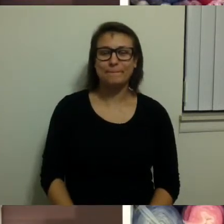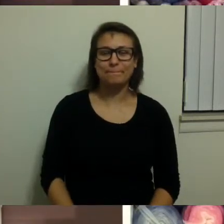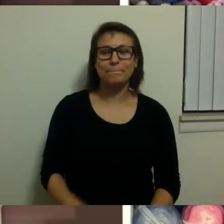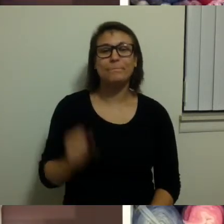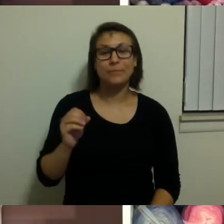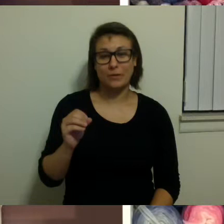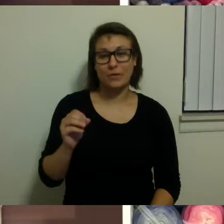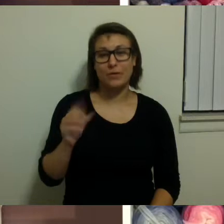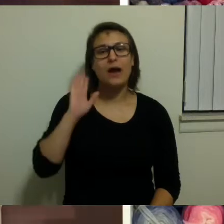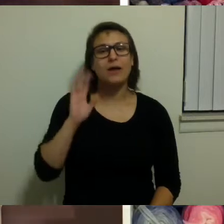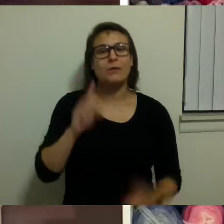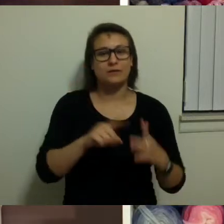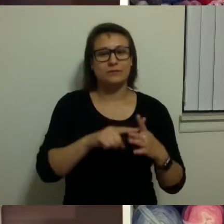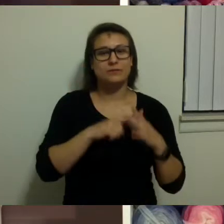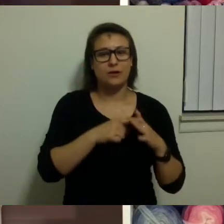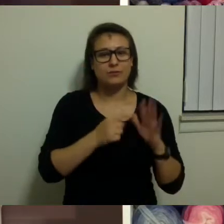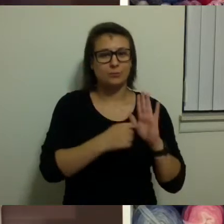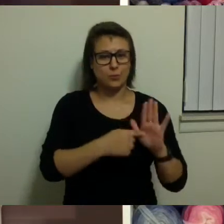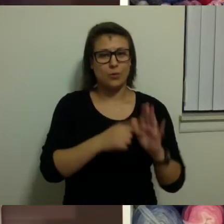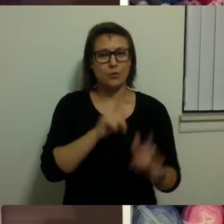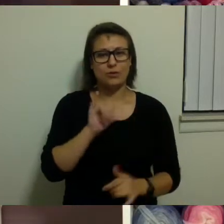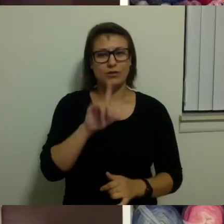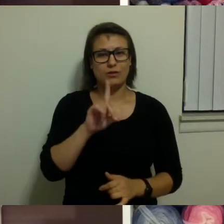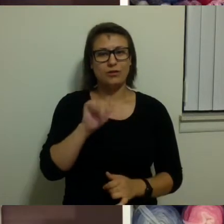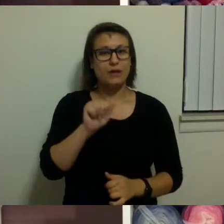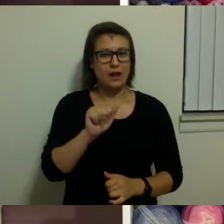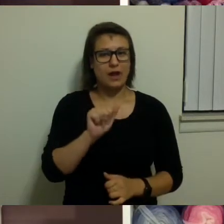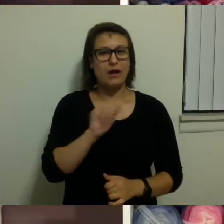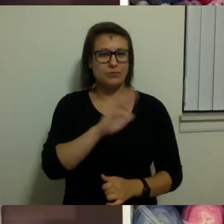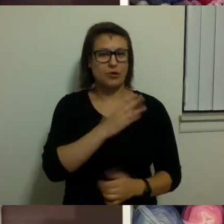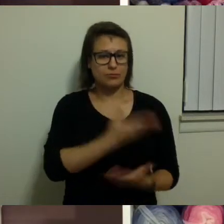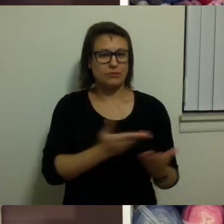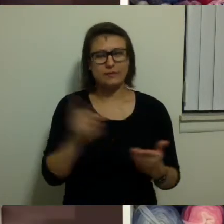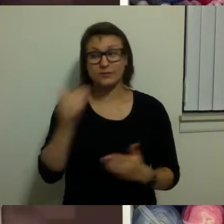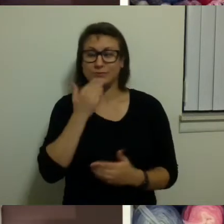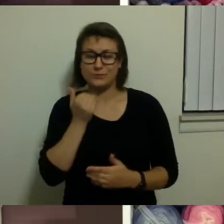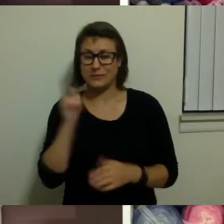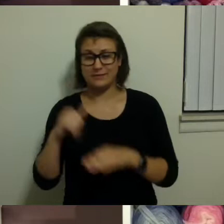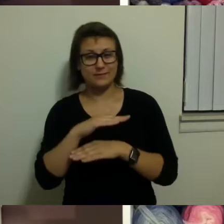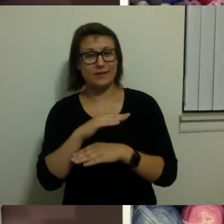So, okay, so I'll do what Lydia got first because she was sweet enough to send